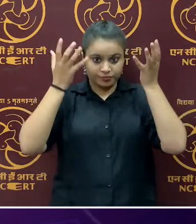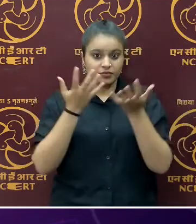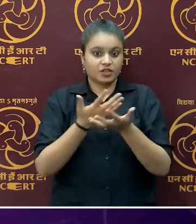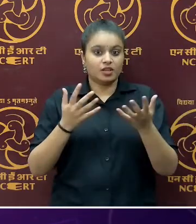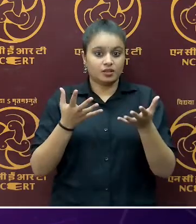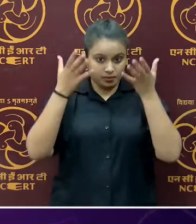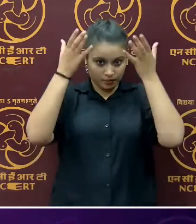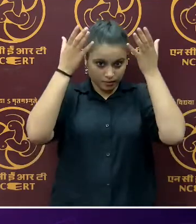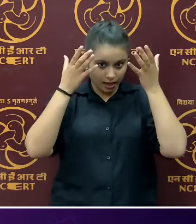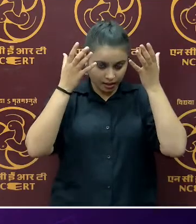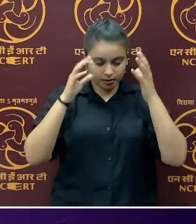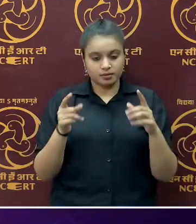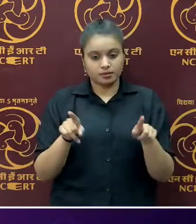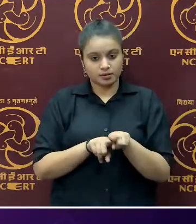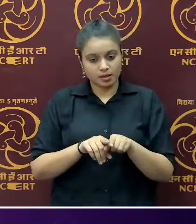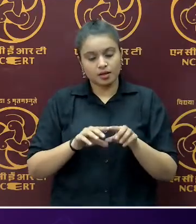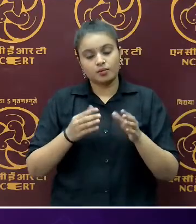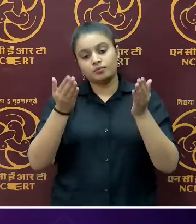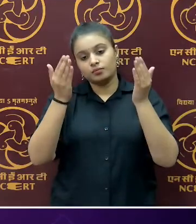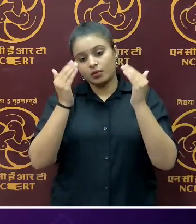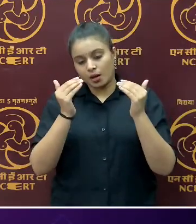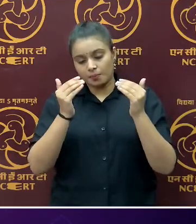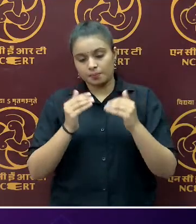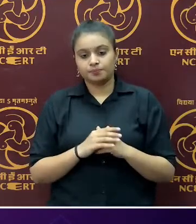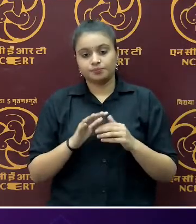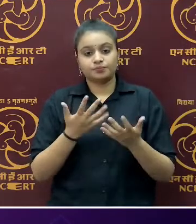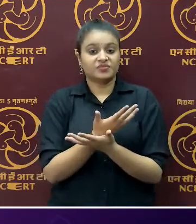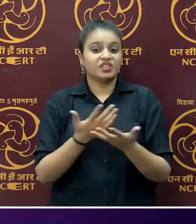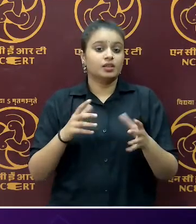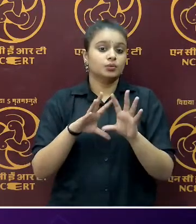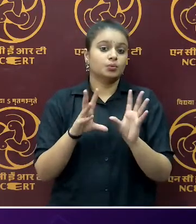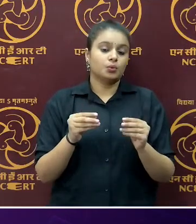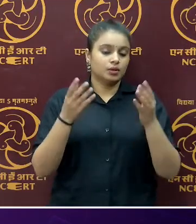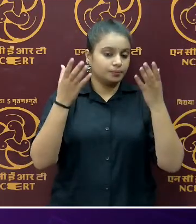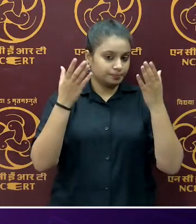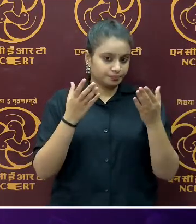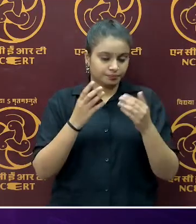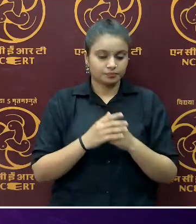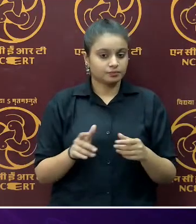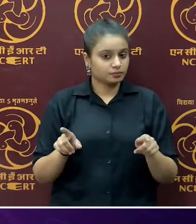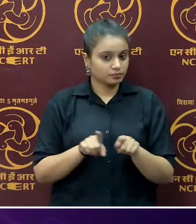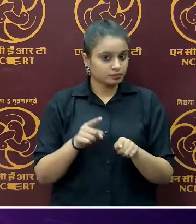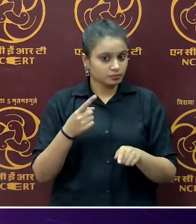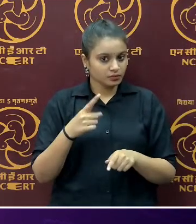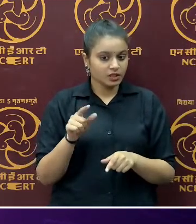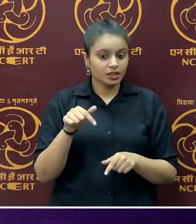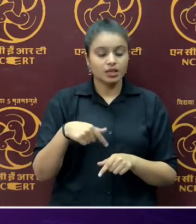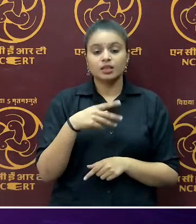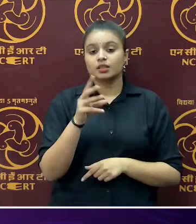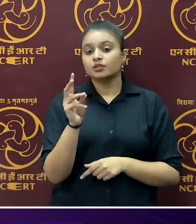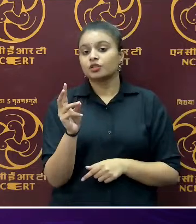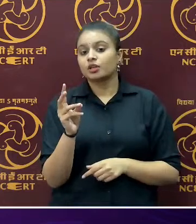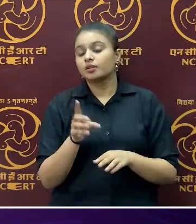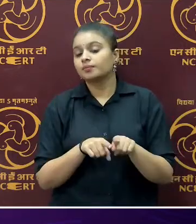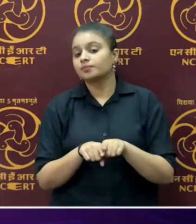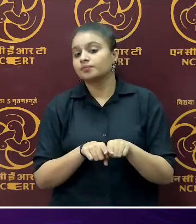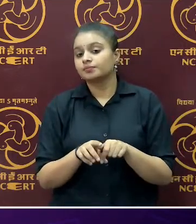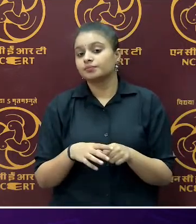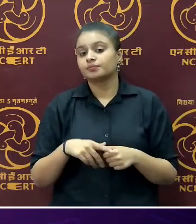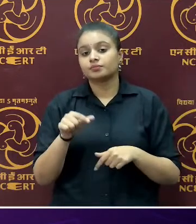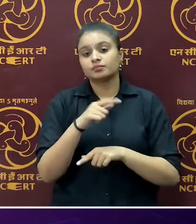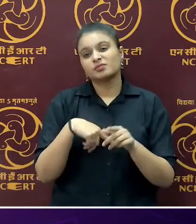on their head, and over that the stuff is being kept, right? Now the third one, it is